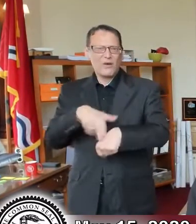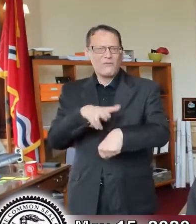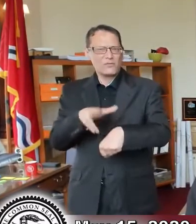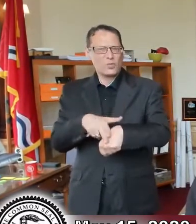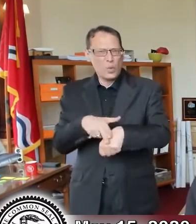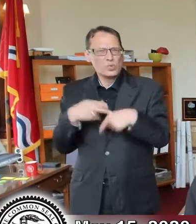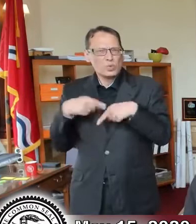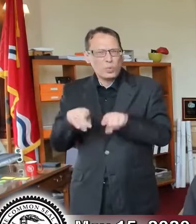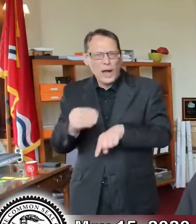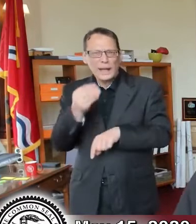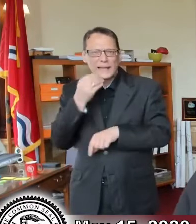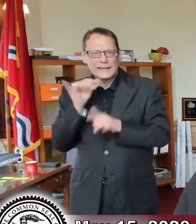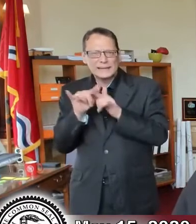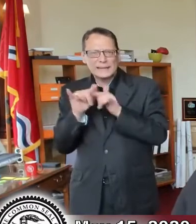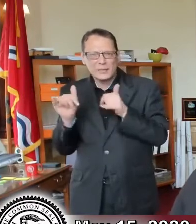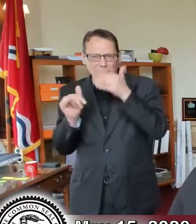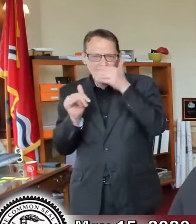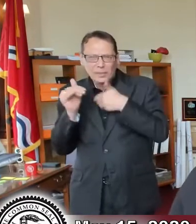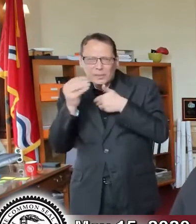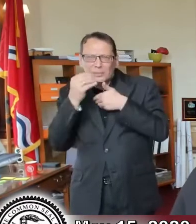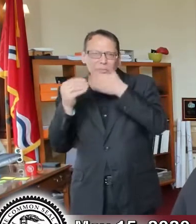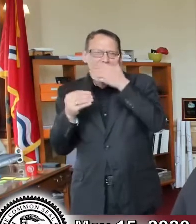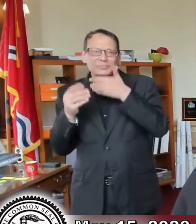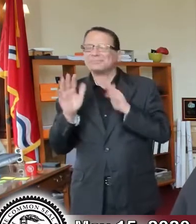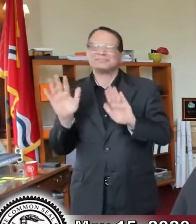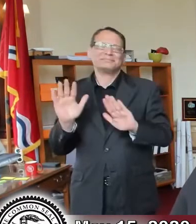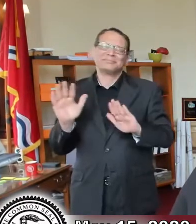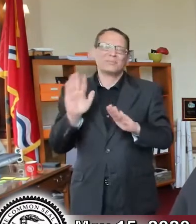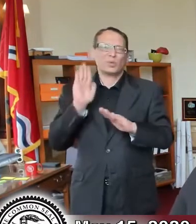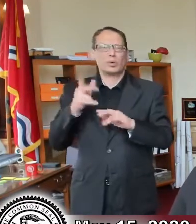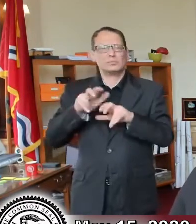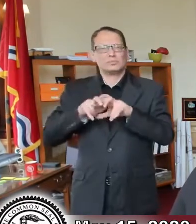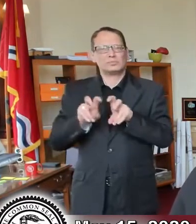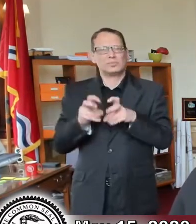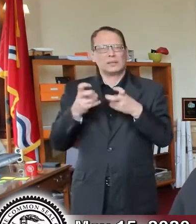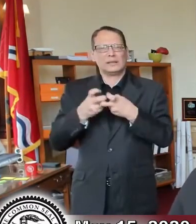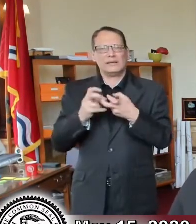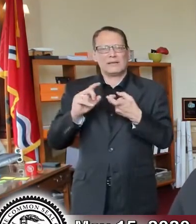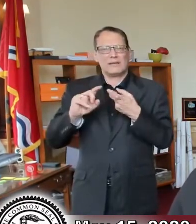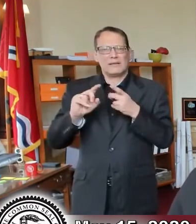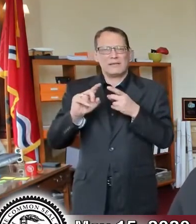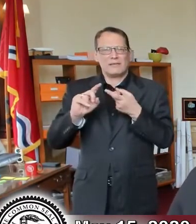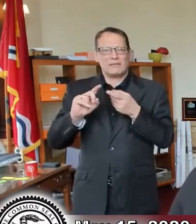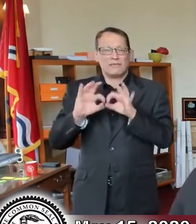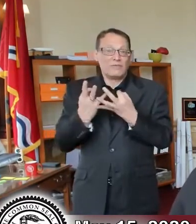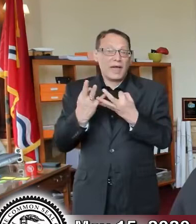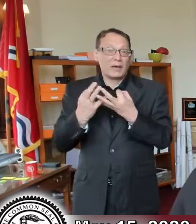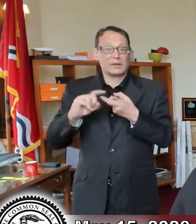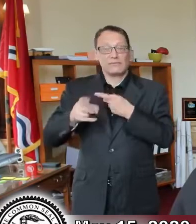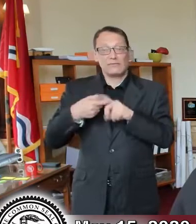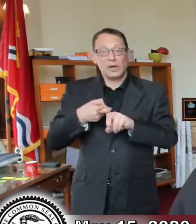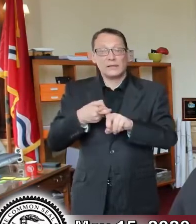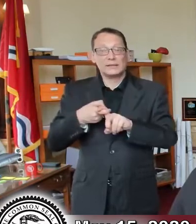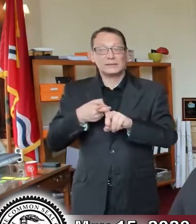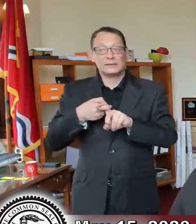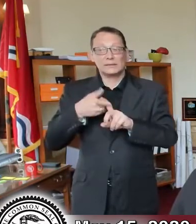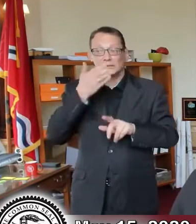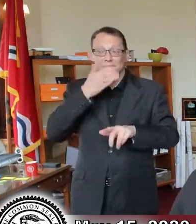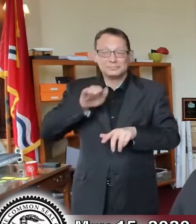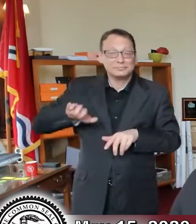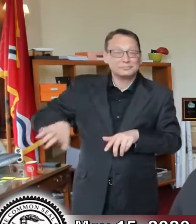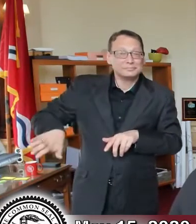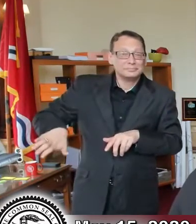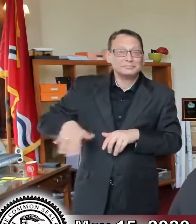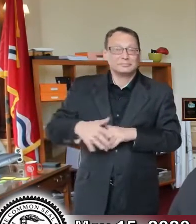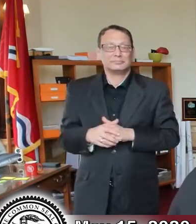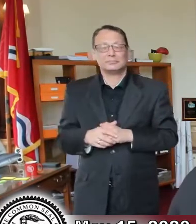your mask while you're eating. You're going to be sitting at a table with your family or with your group, and your mask will be off.